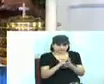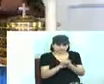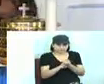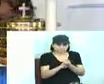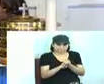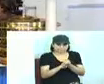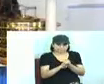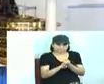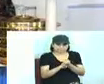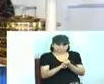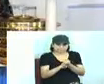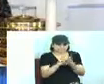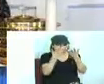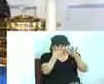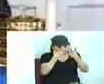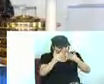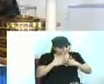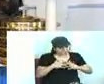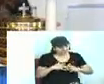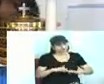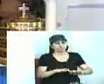In the spirit of prayer,